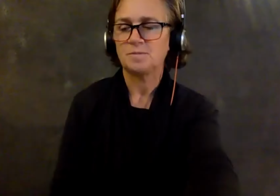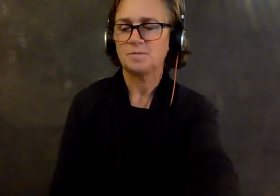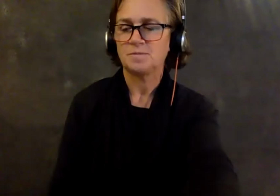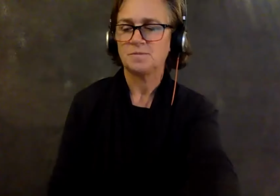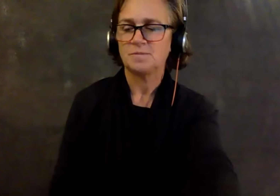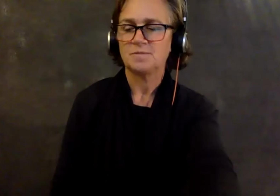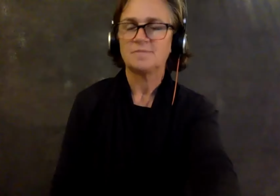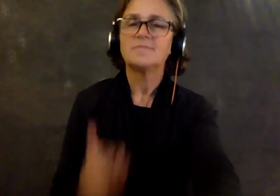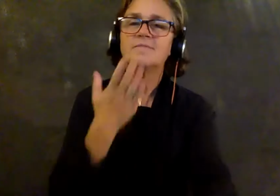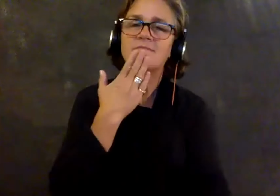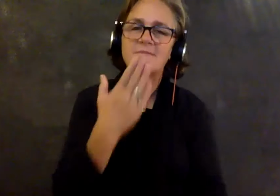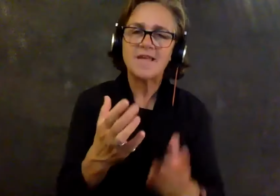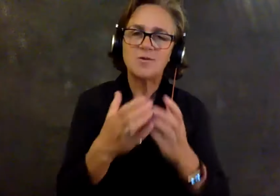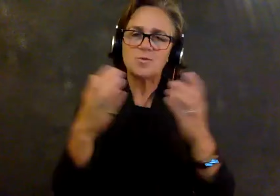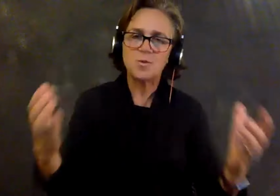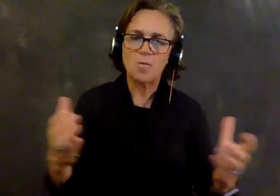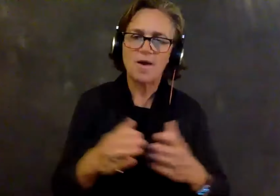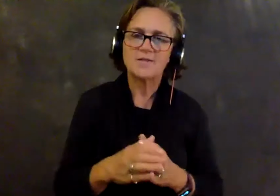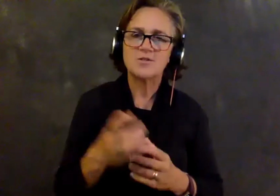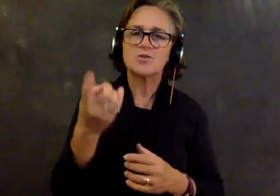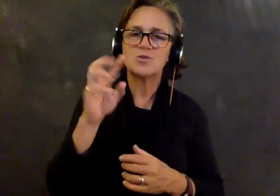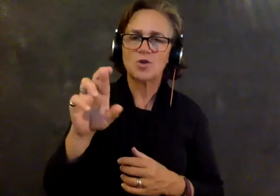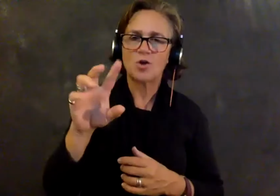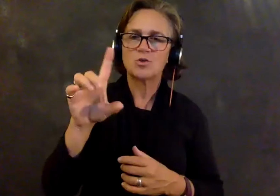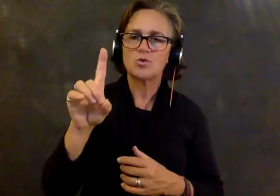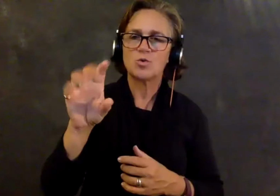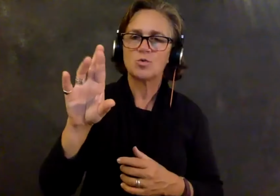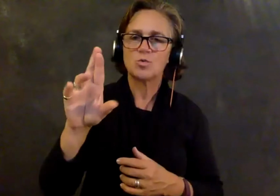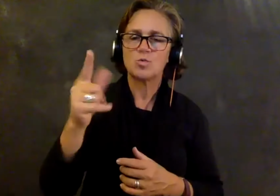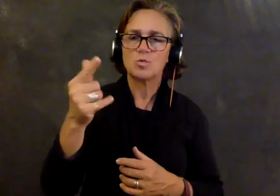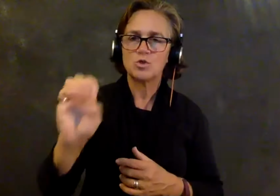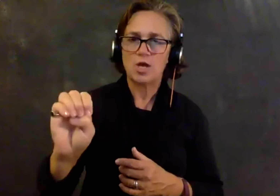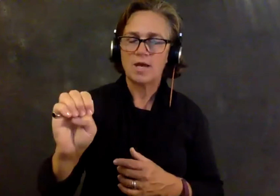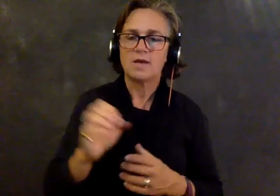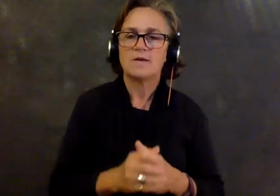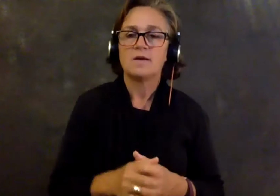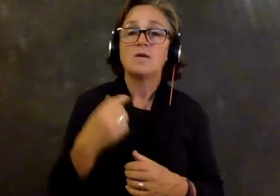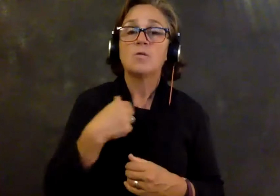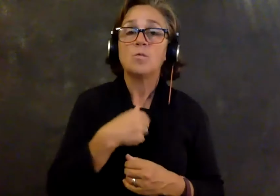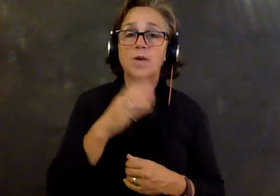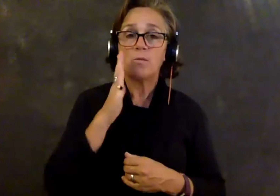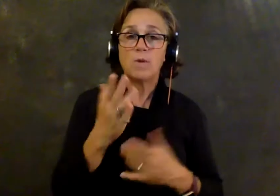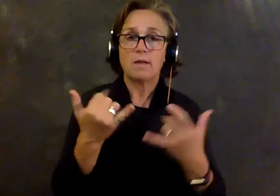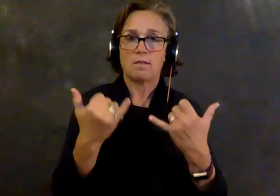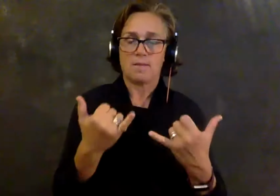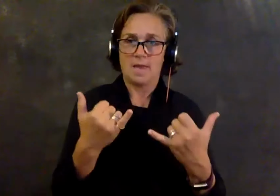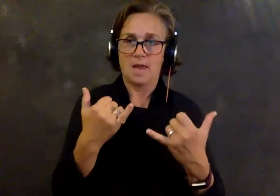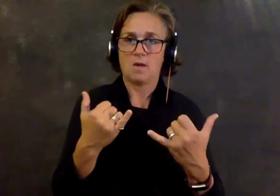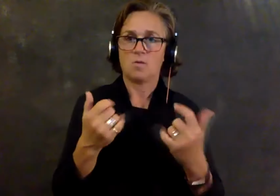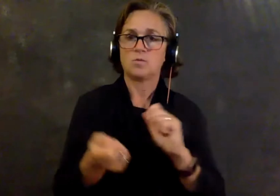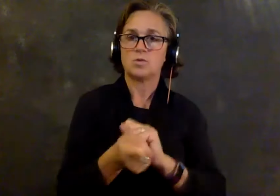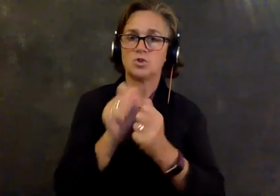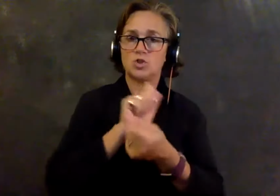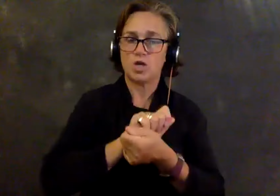Thank you very much, Dr. Douge. And we are going to now transition to our